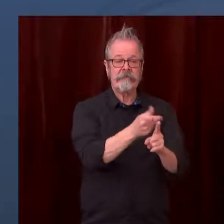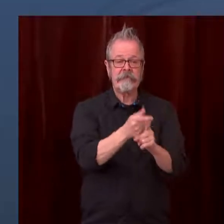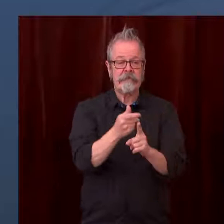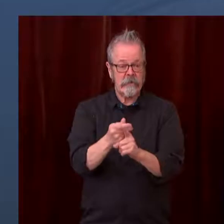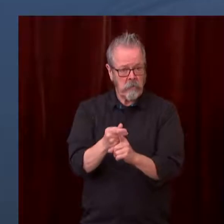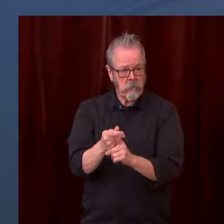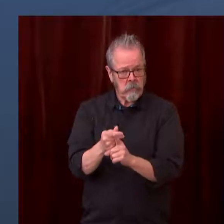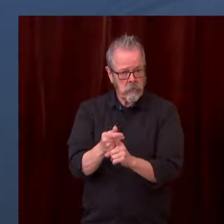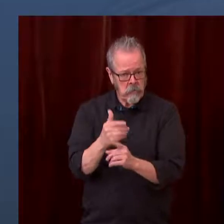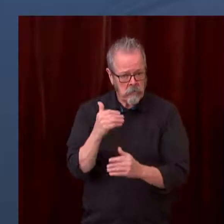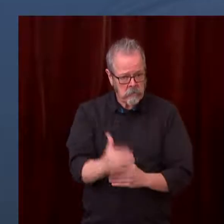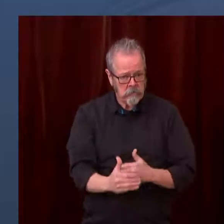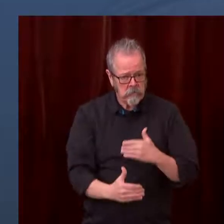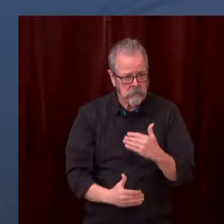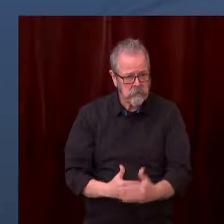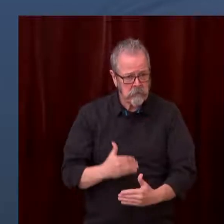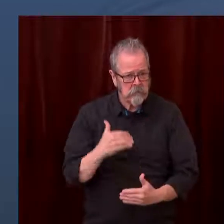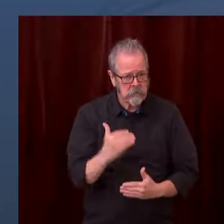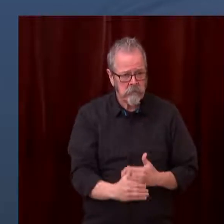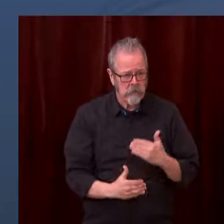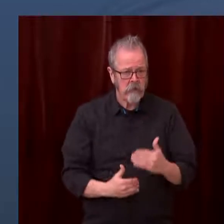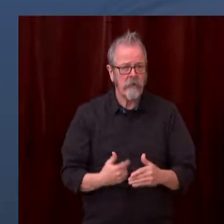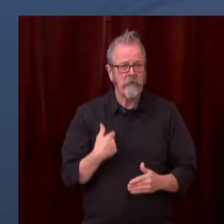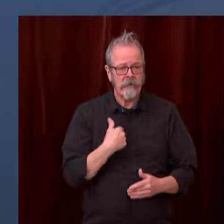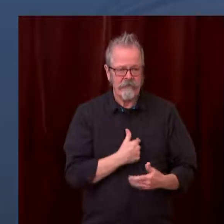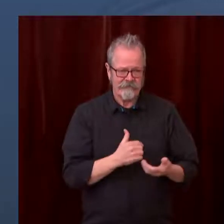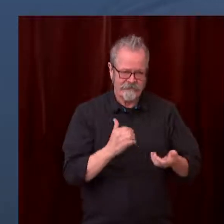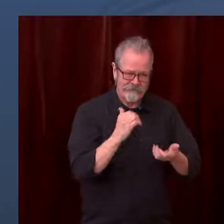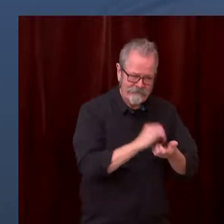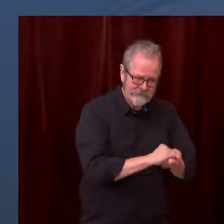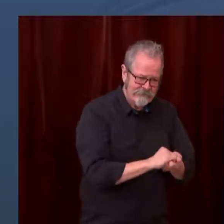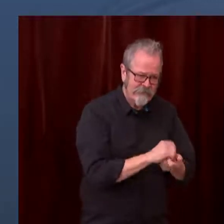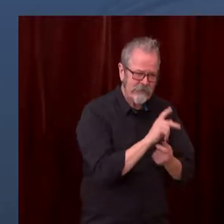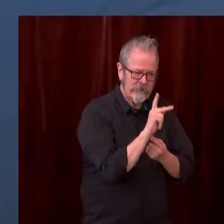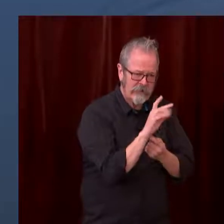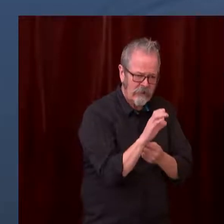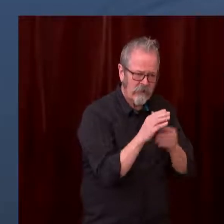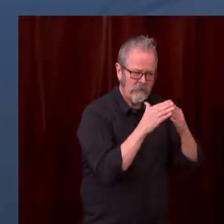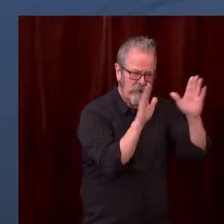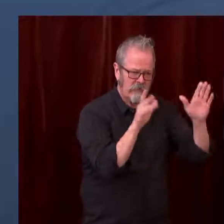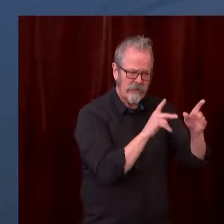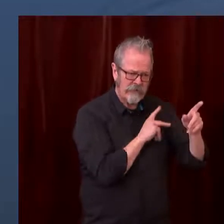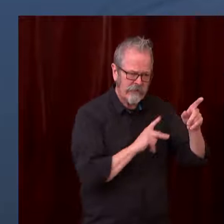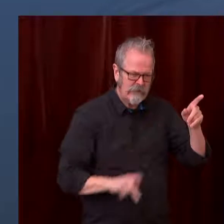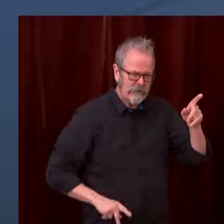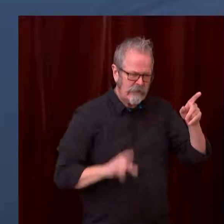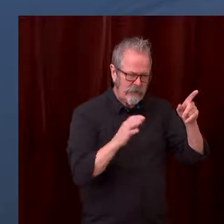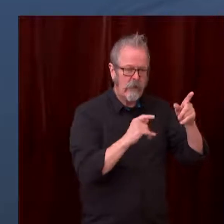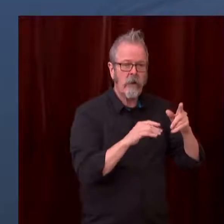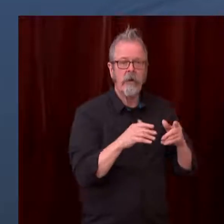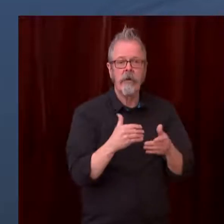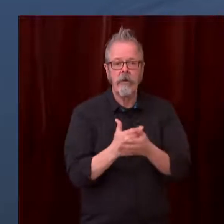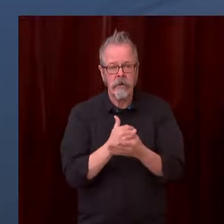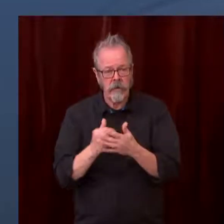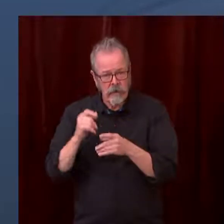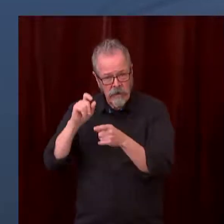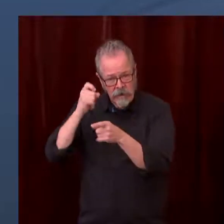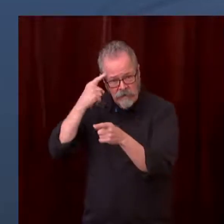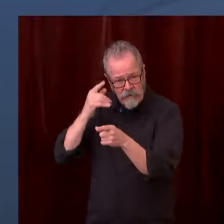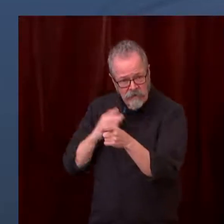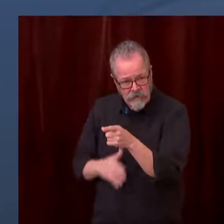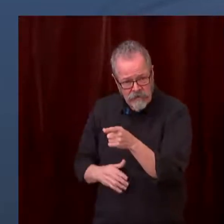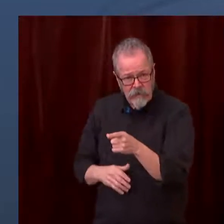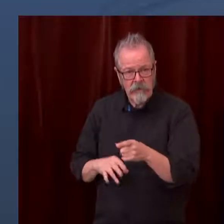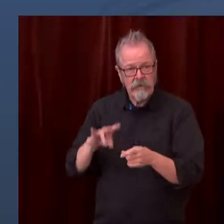really fill that gap in equity has paid off. 70% of our doses have gone to BIPOC communities that otherwise would have been left behind,